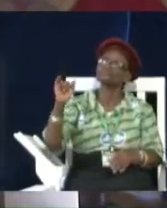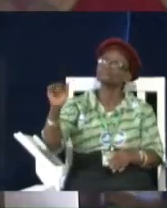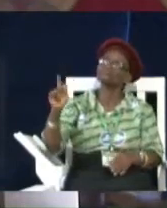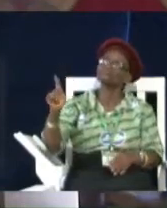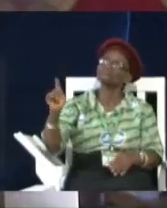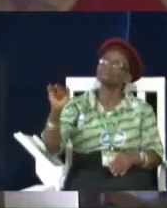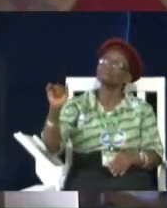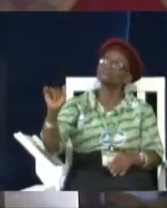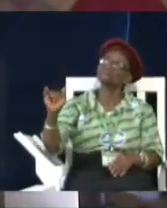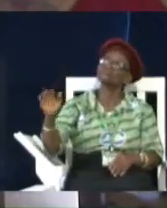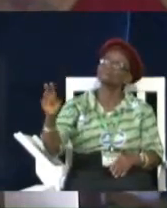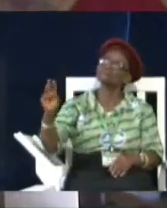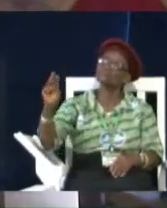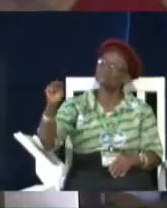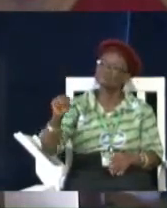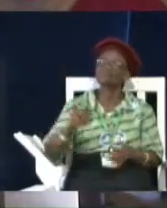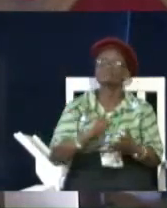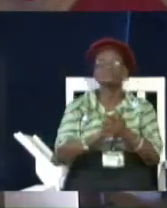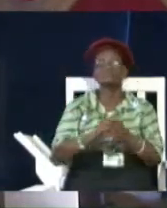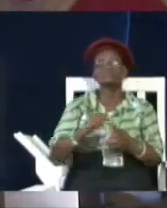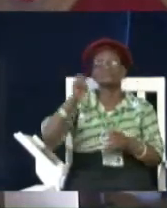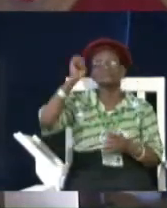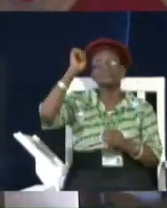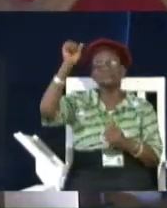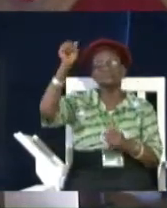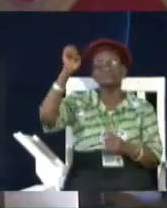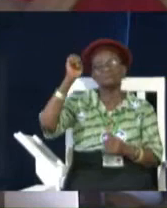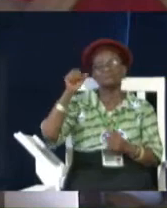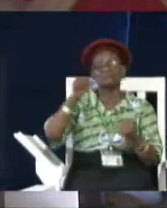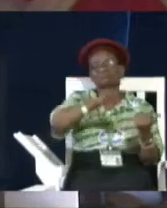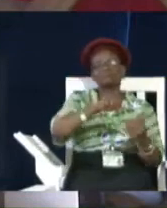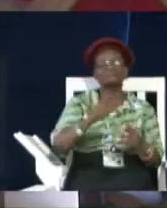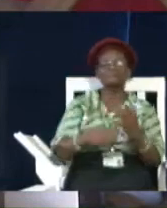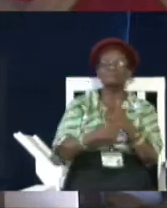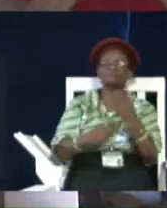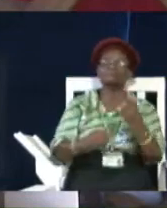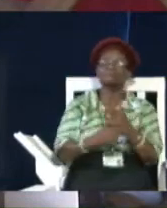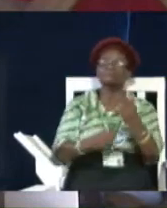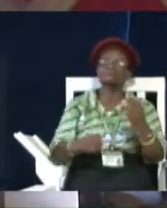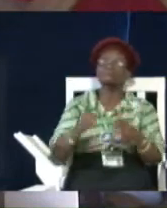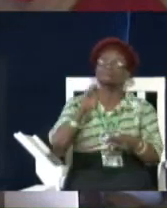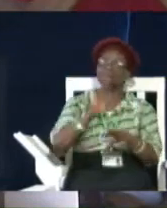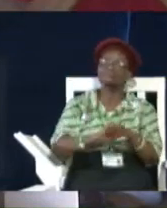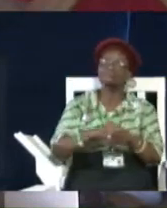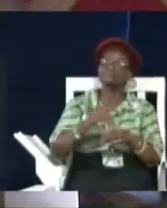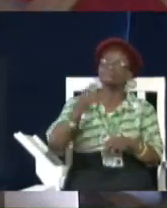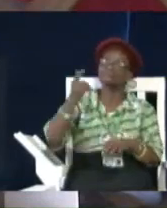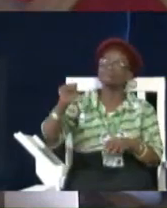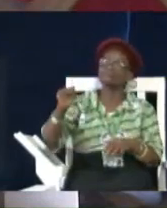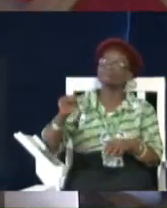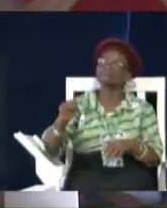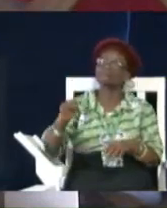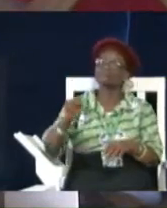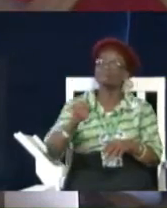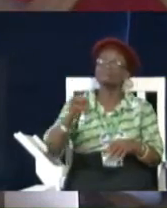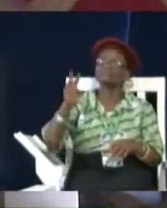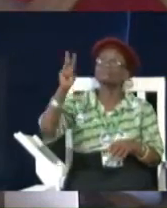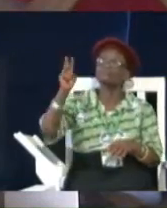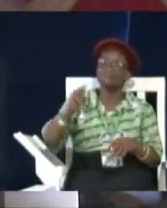That he poured oil on the wound of the man who had been